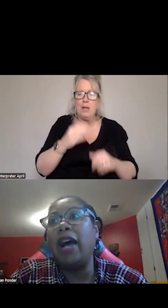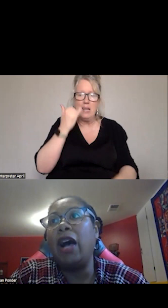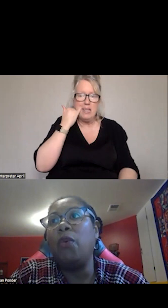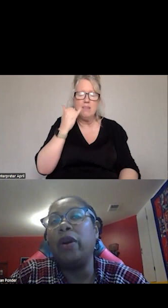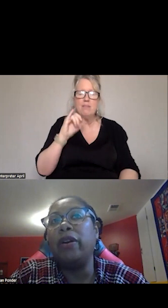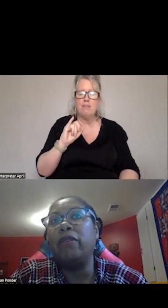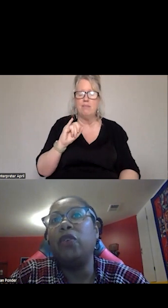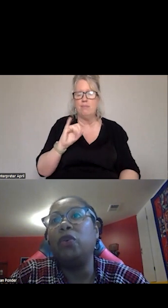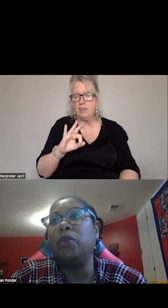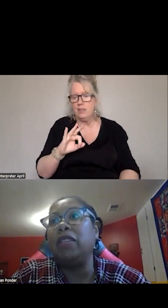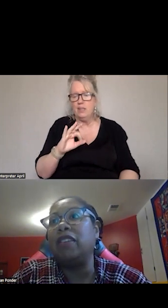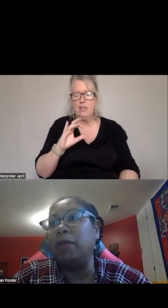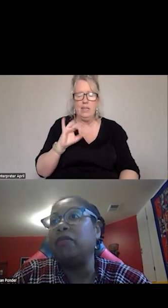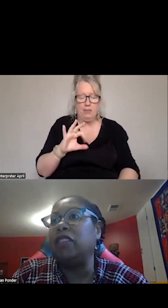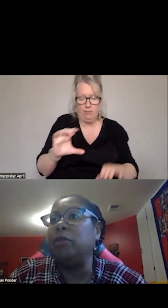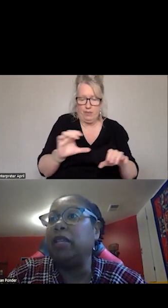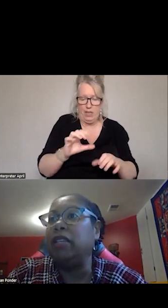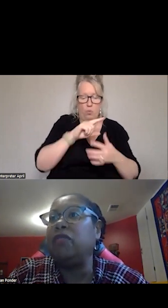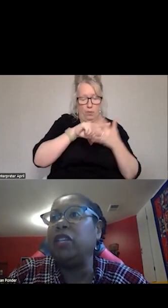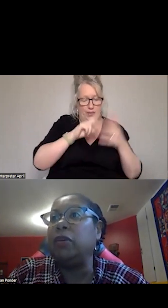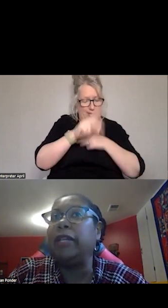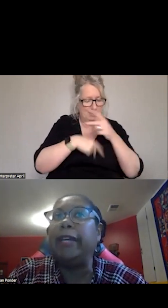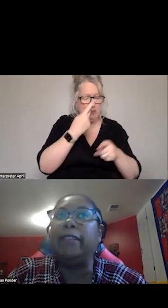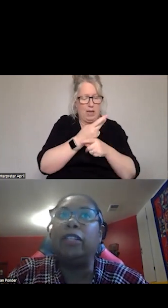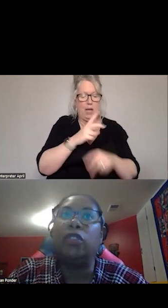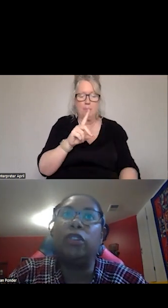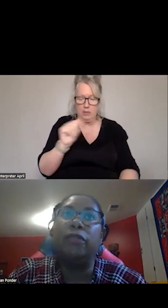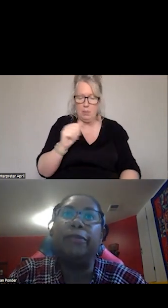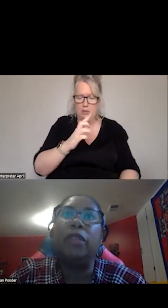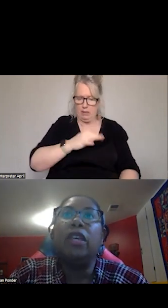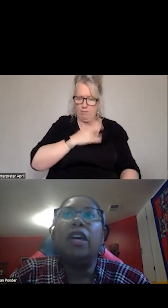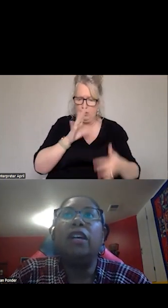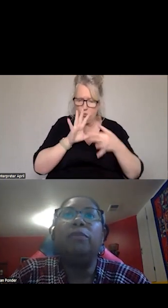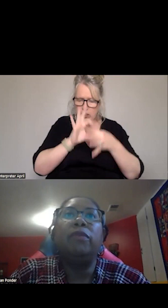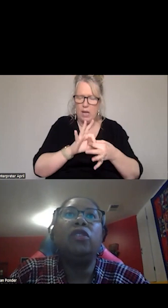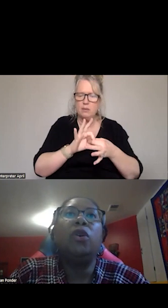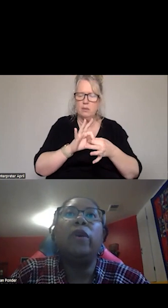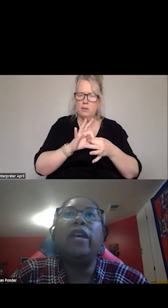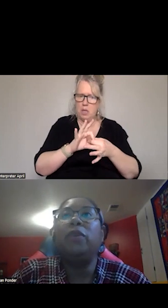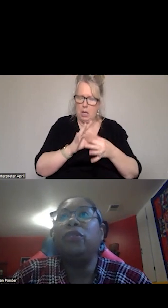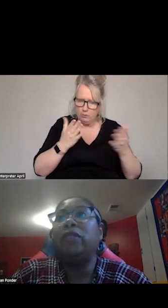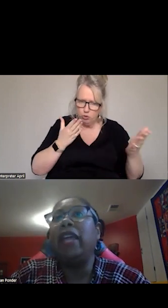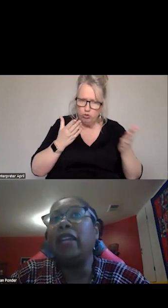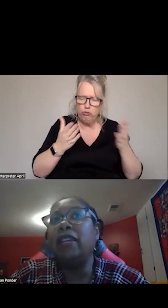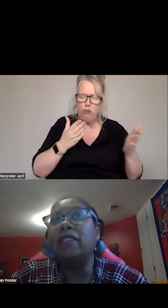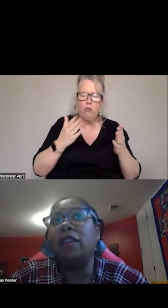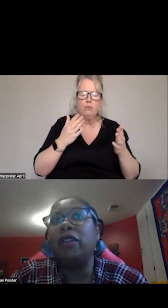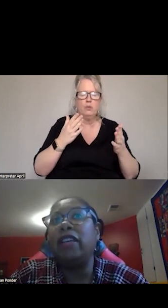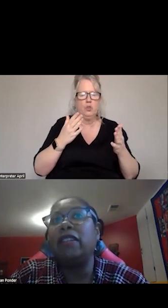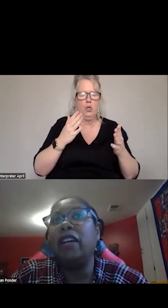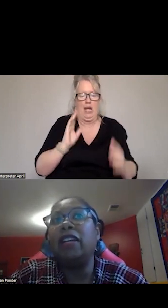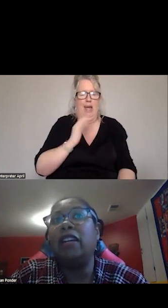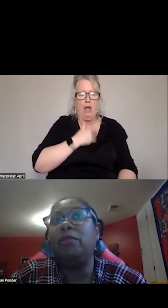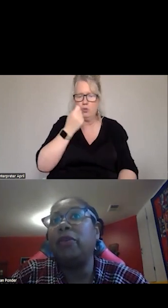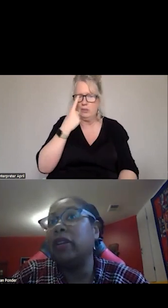way where folks with these types of disabilities feel connected and served. So as we understand it, SAMHSA